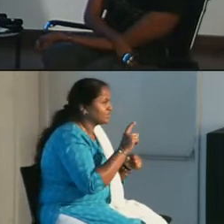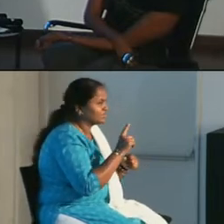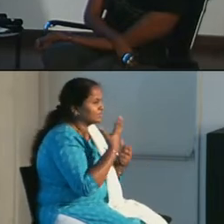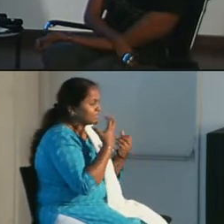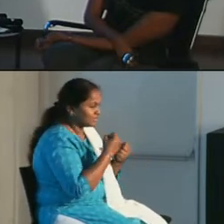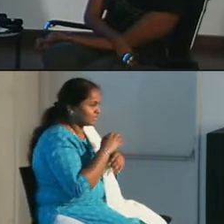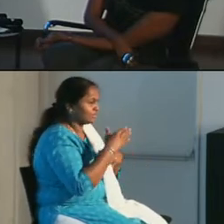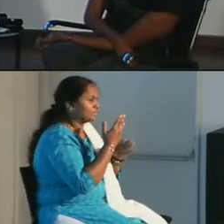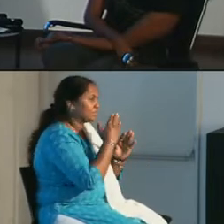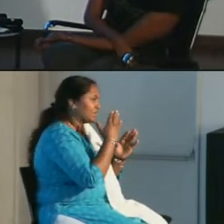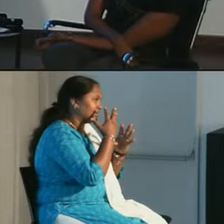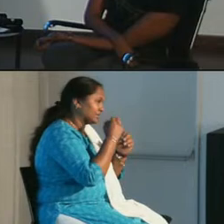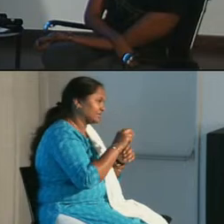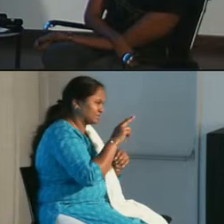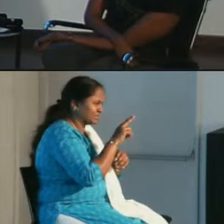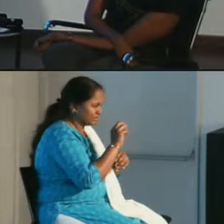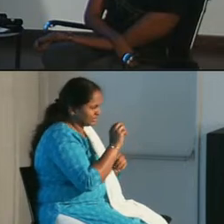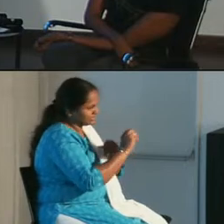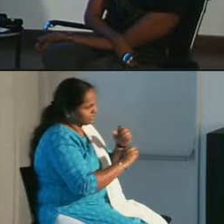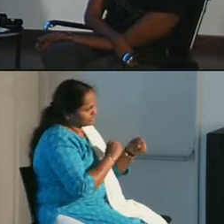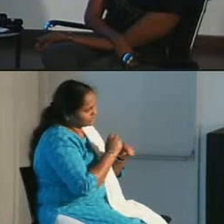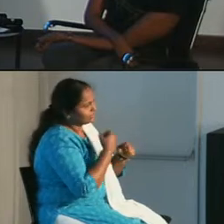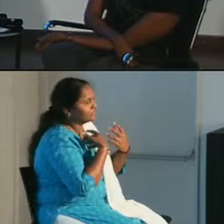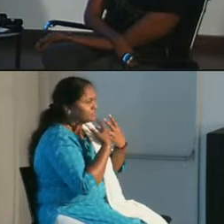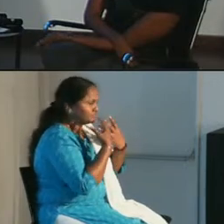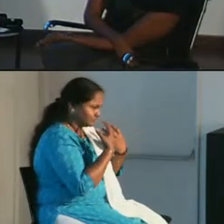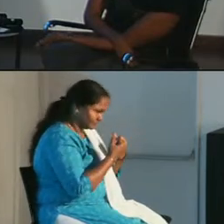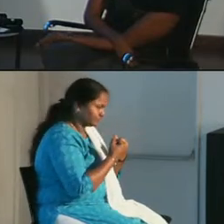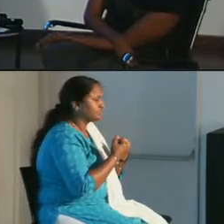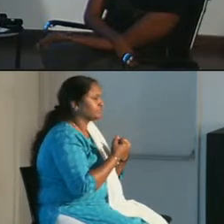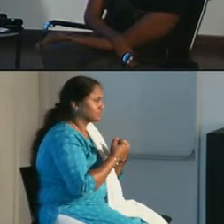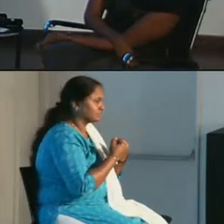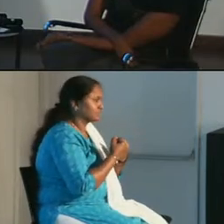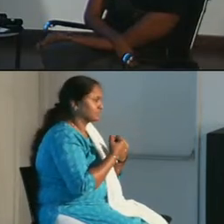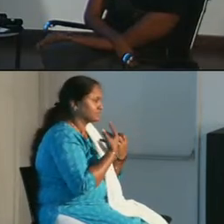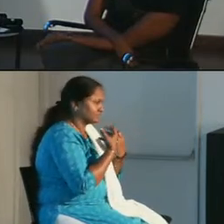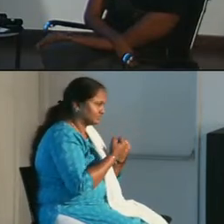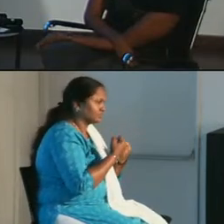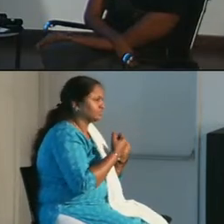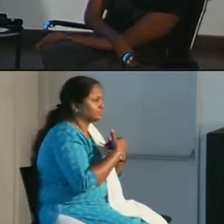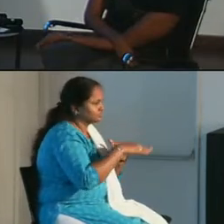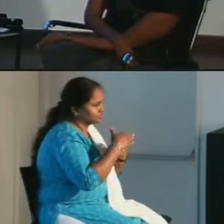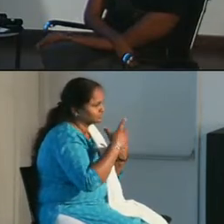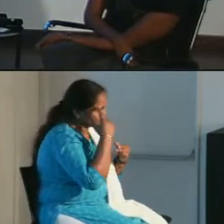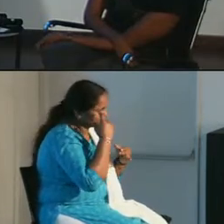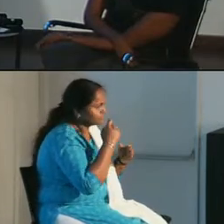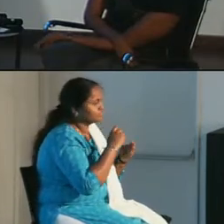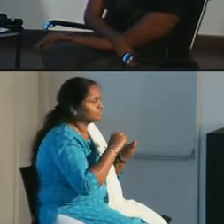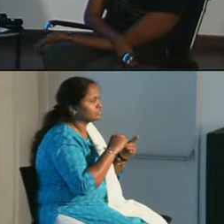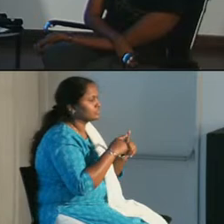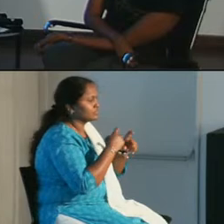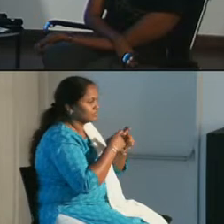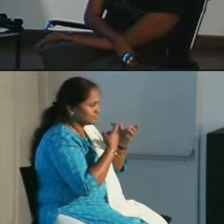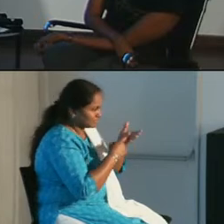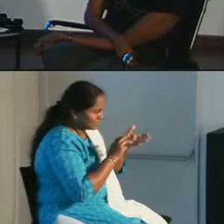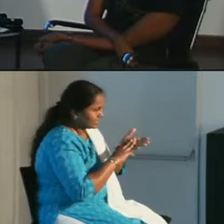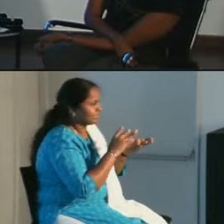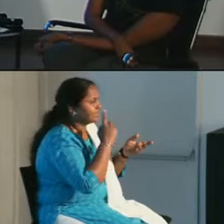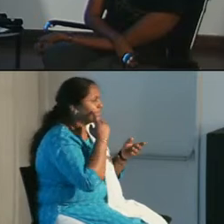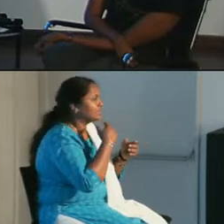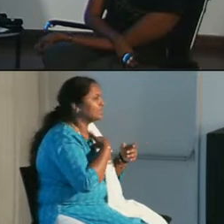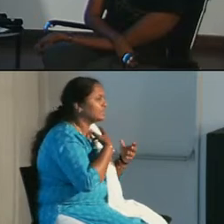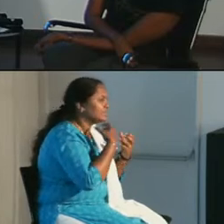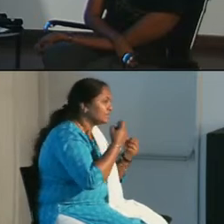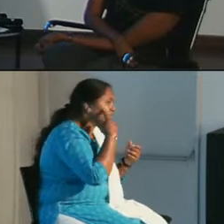the past 20 years, I have also, and I'm also still learning to recognize my